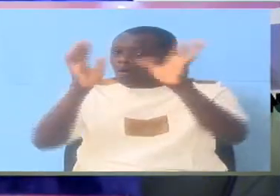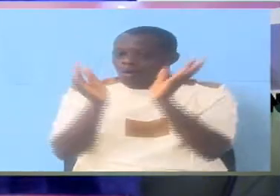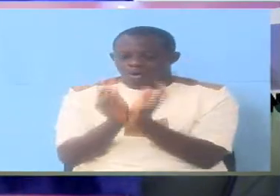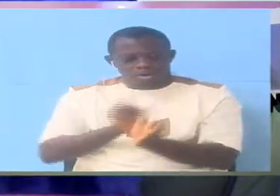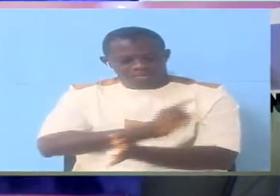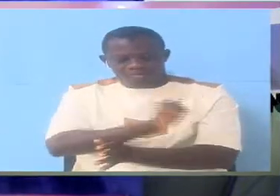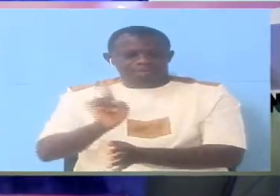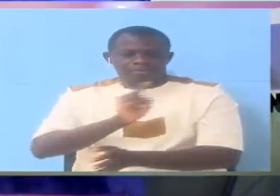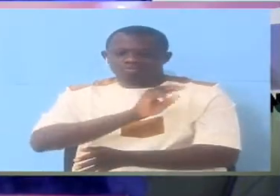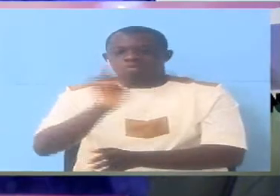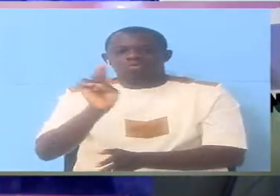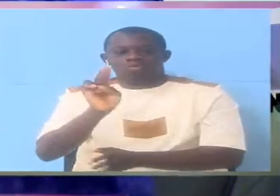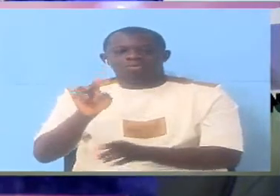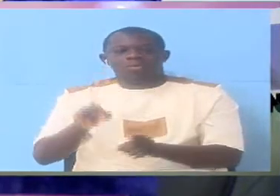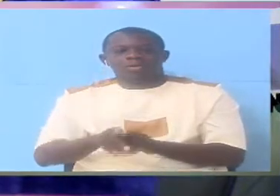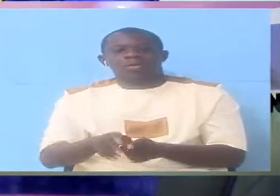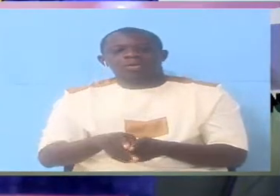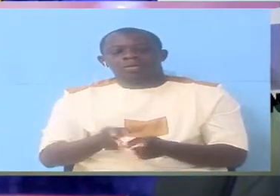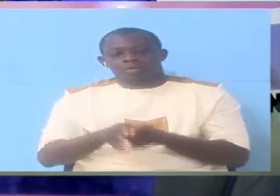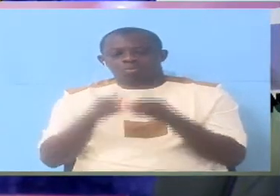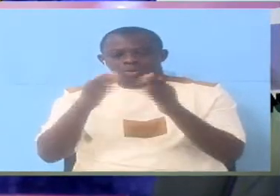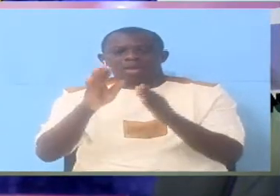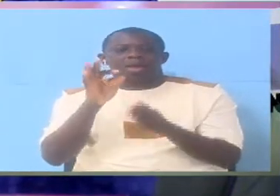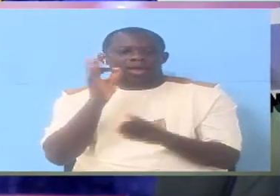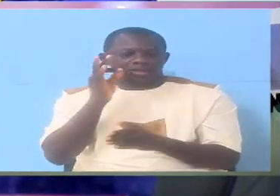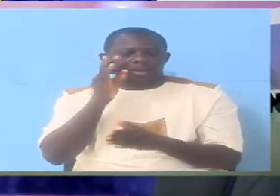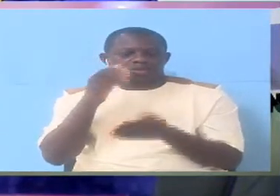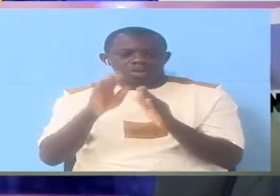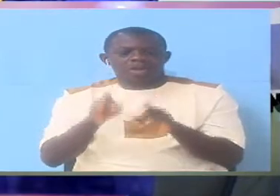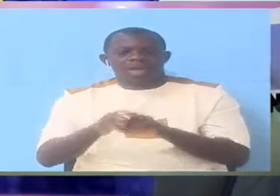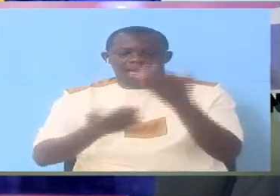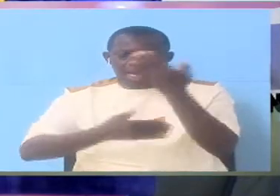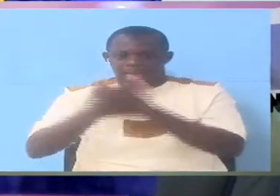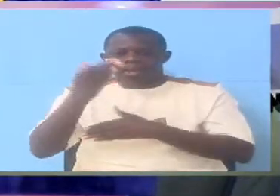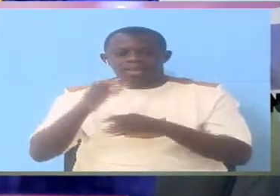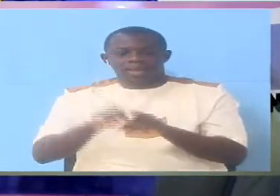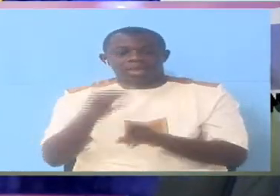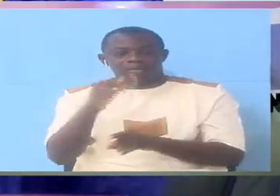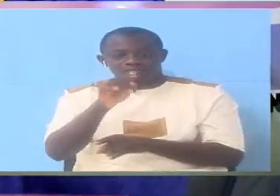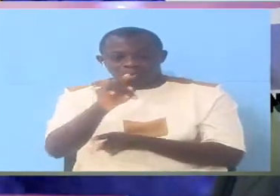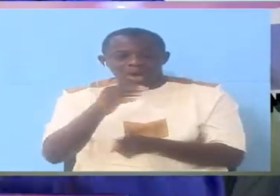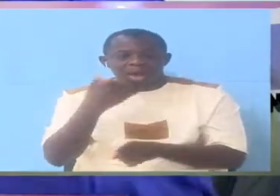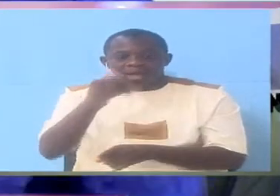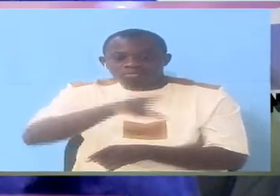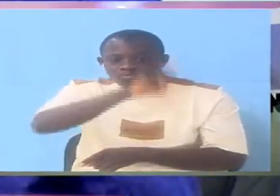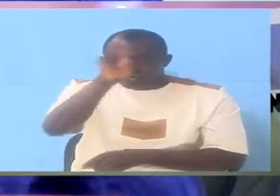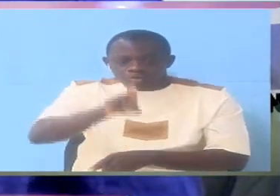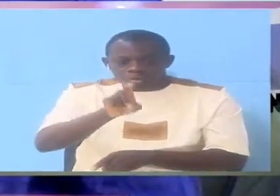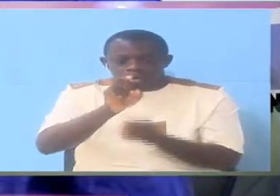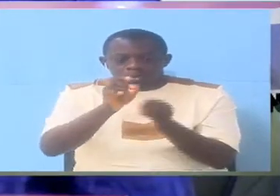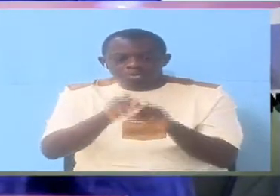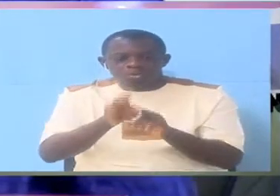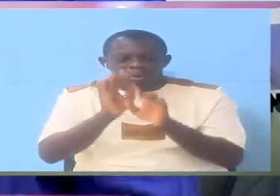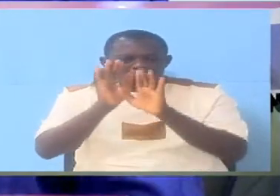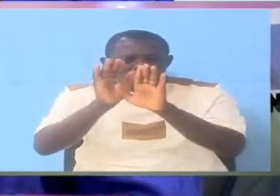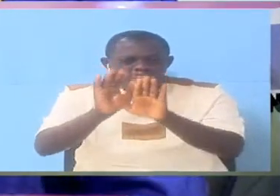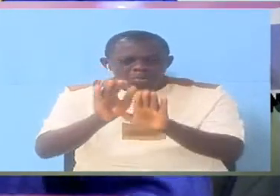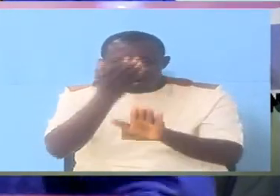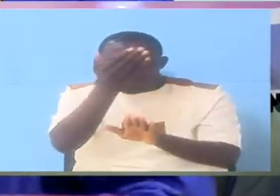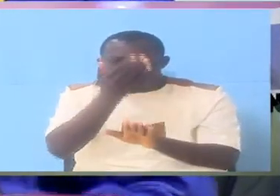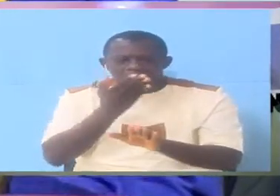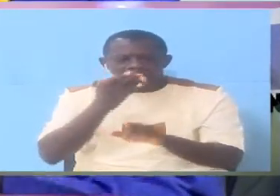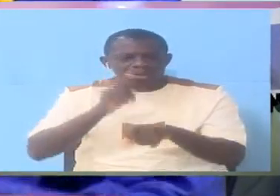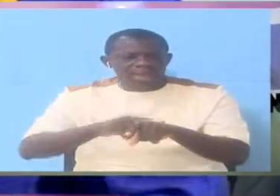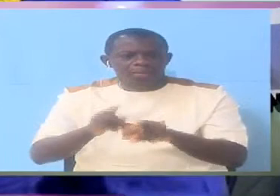ni na fata pour ka respond. Just as I explained earlier on, if you are slow in responding to his questions, you are slapped.